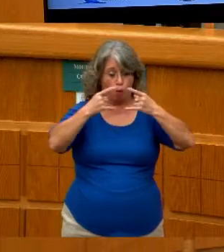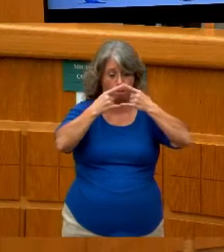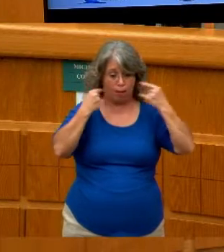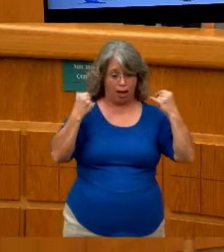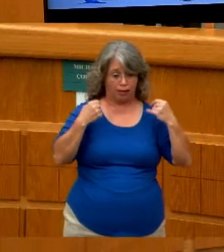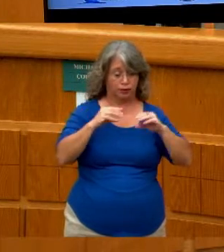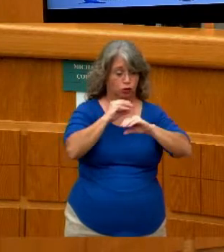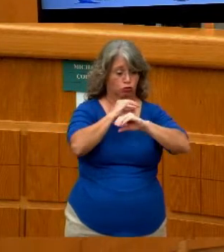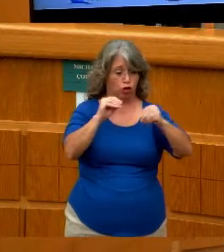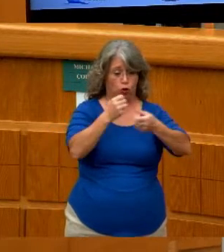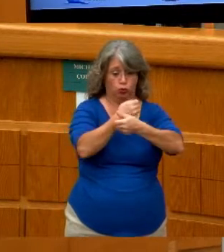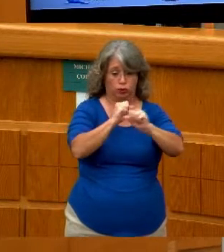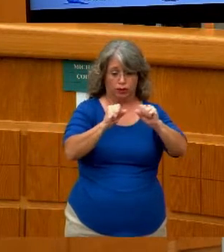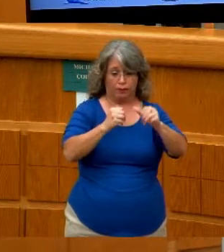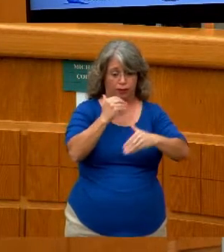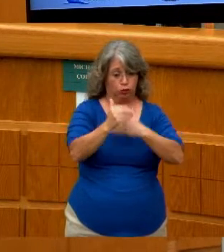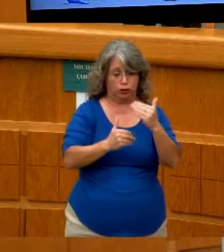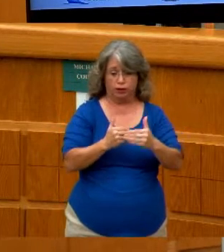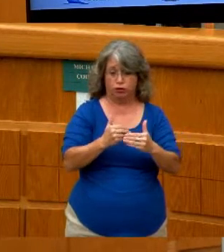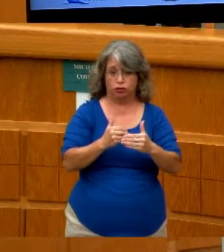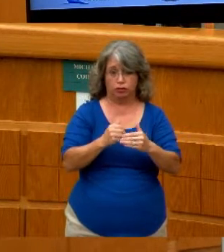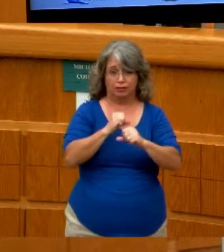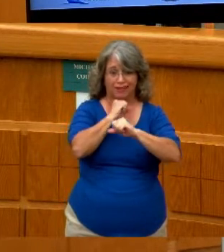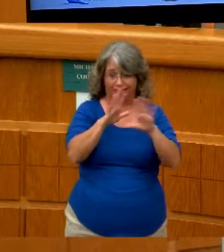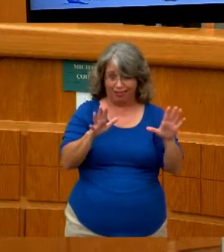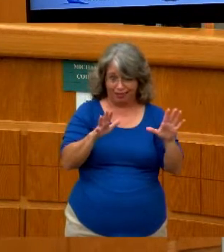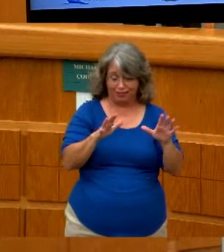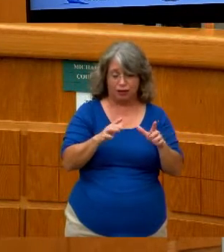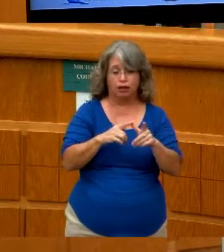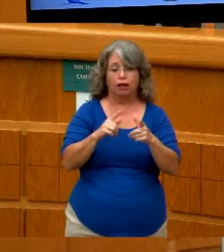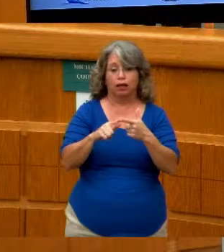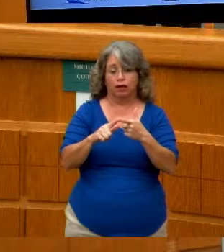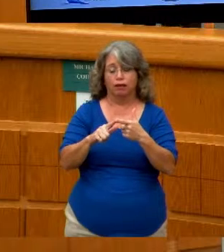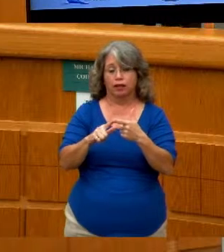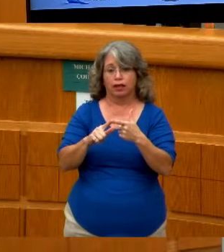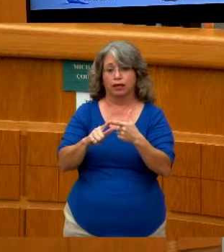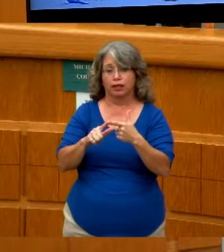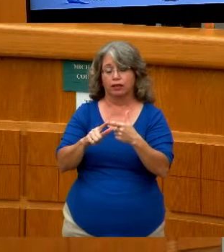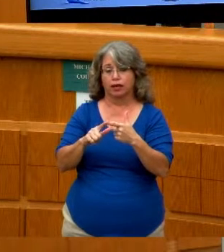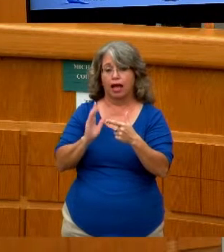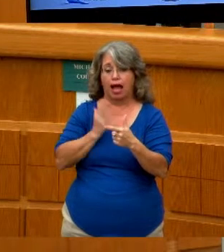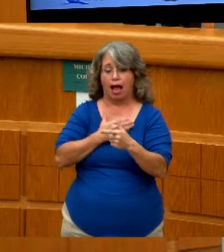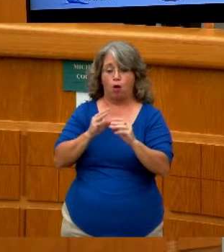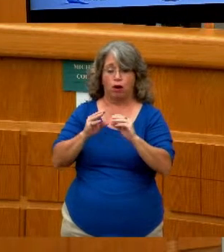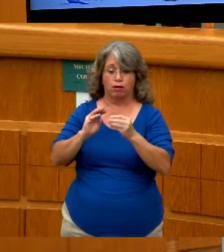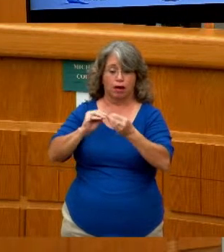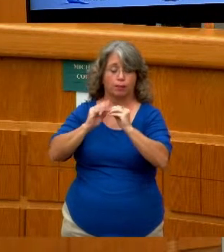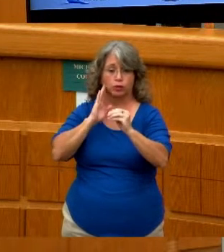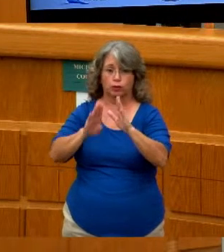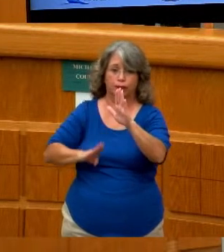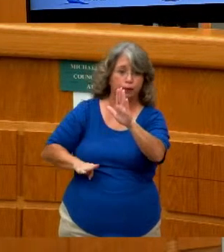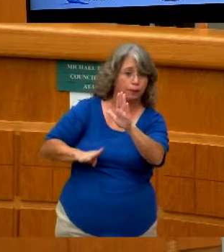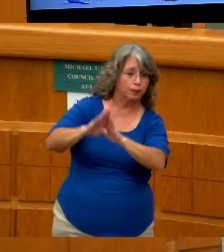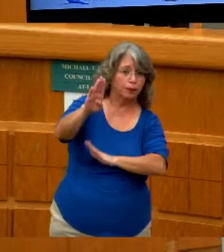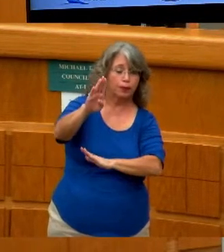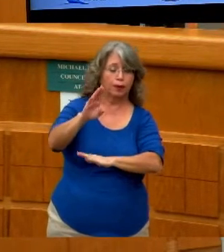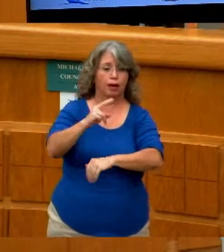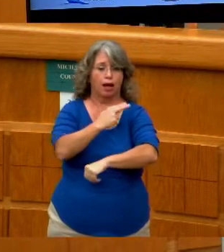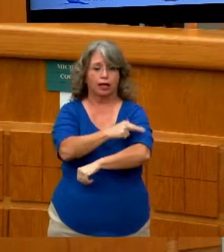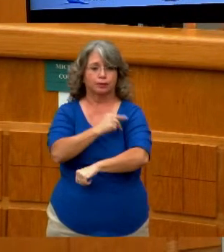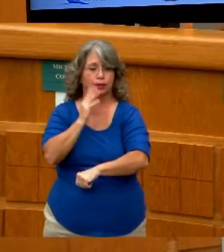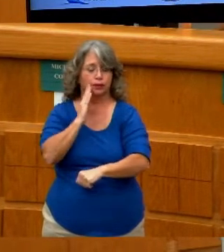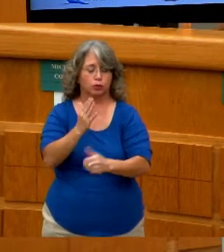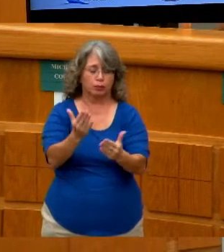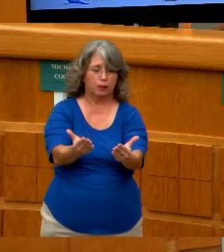if we weren't wearing masks and we weren't doing anything to try to stop the spread of COVID, the outbreaks